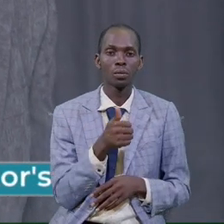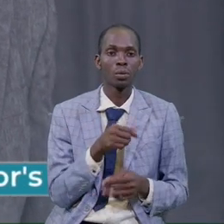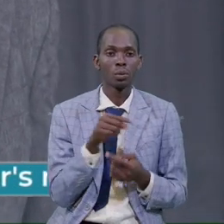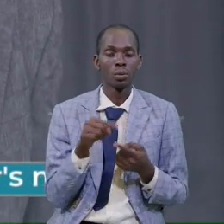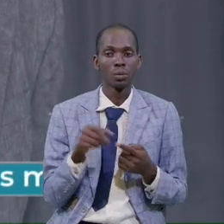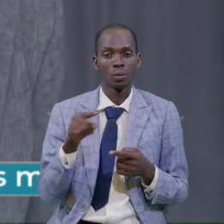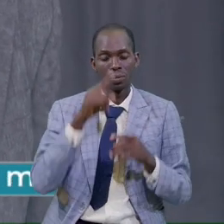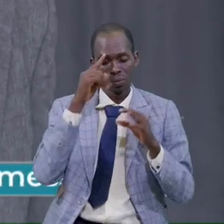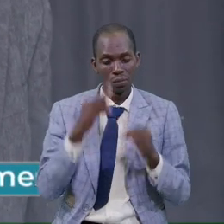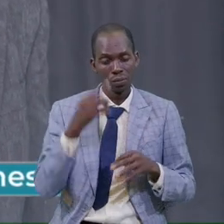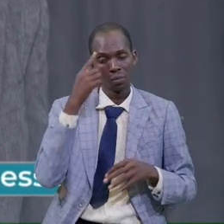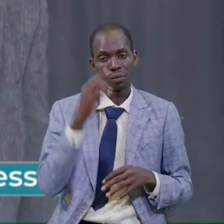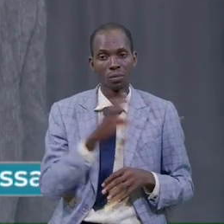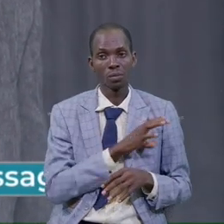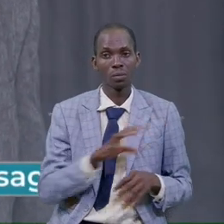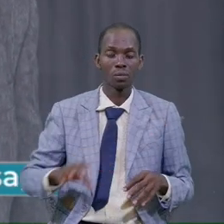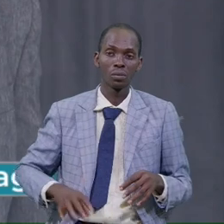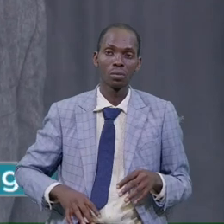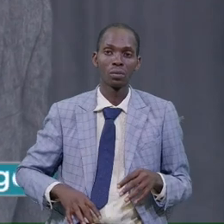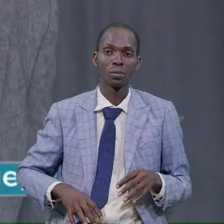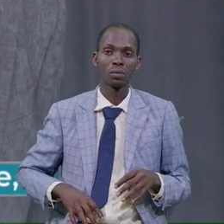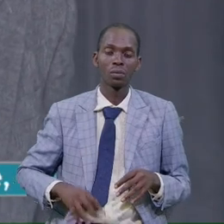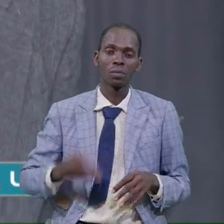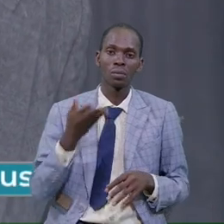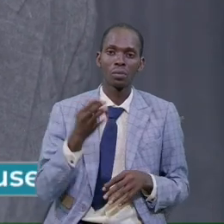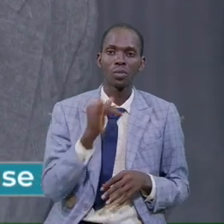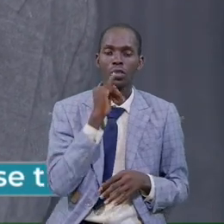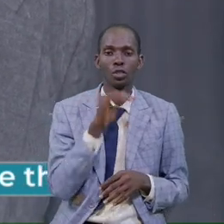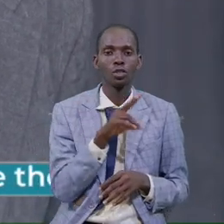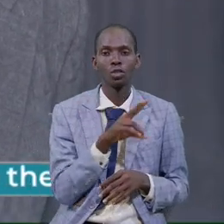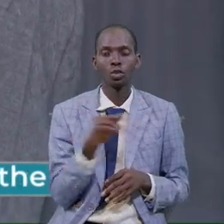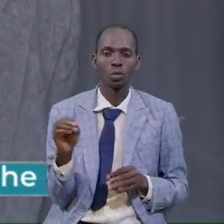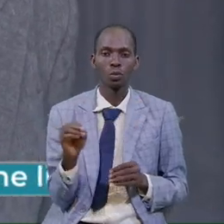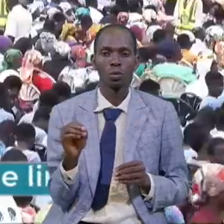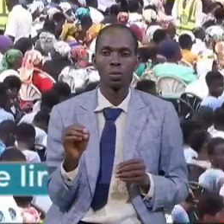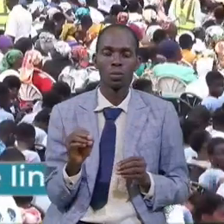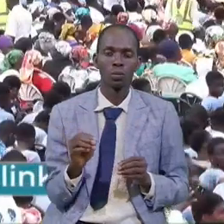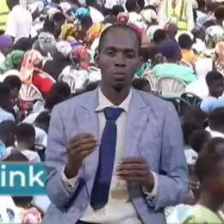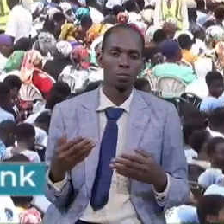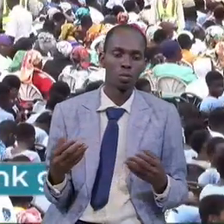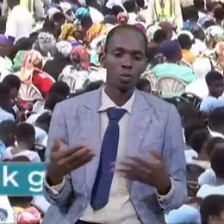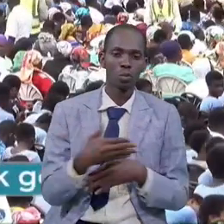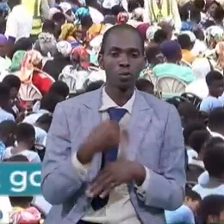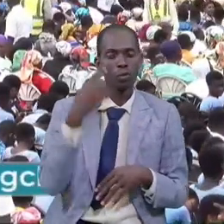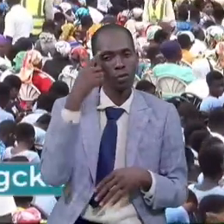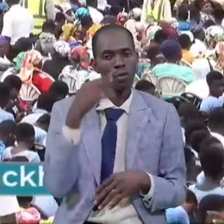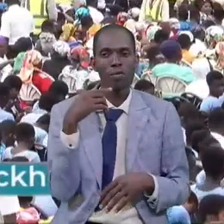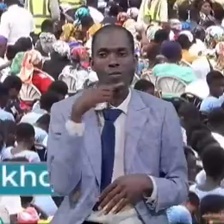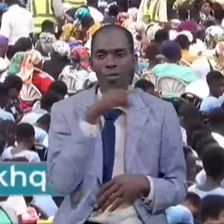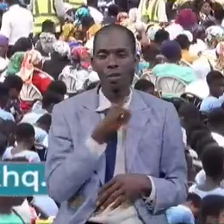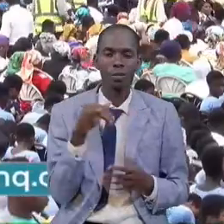sujet. Vous décidez pour Christ. Il n'y a plus de raison pour le mensonge.